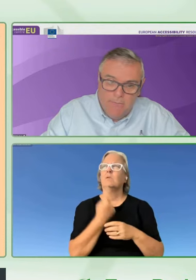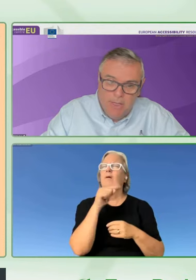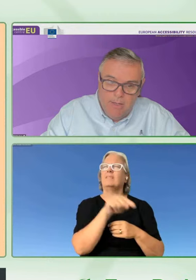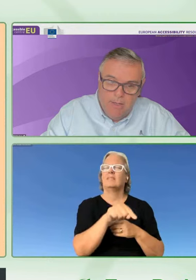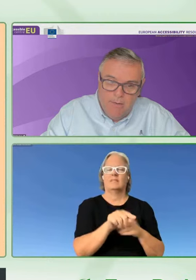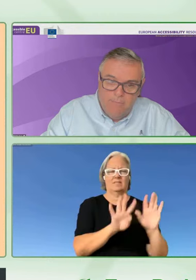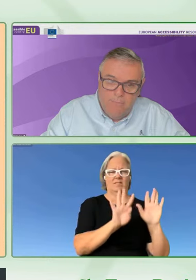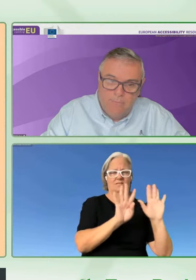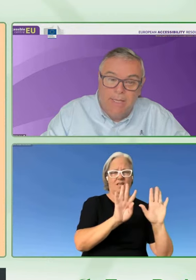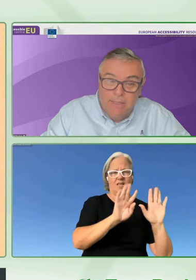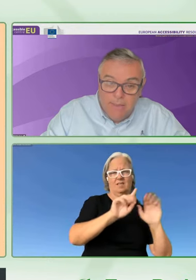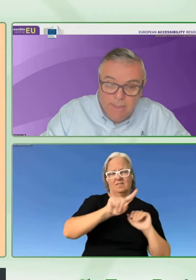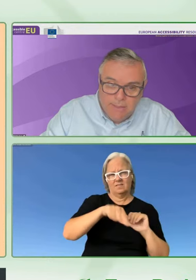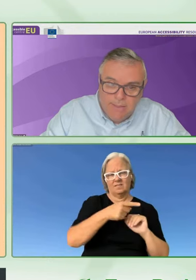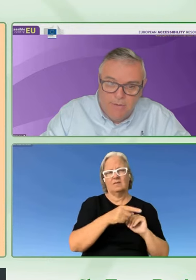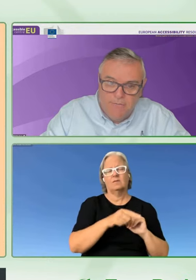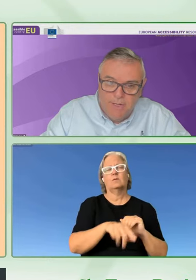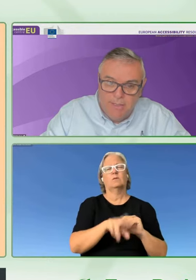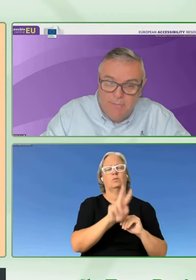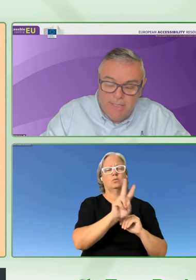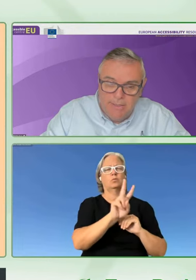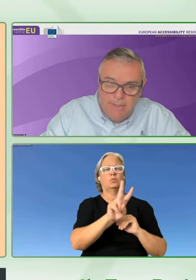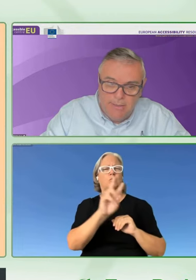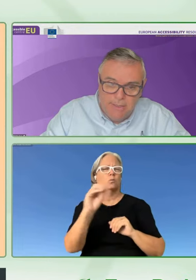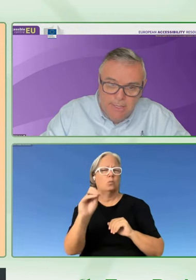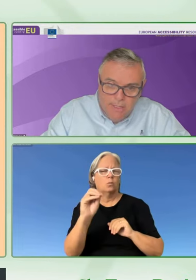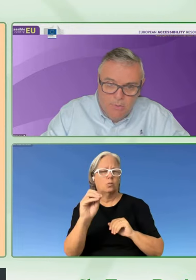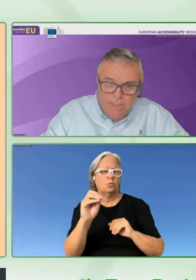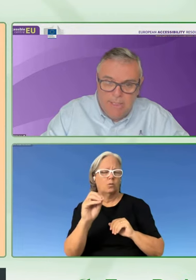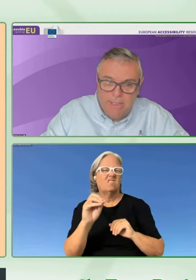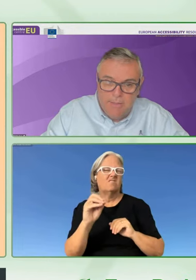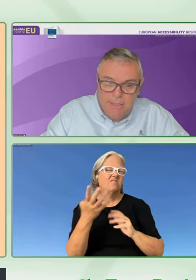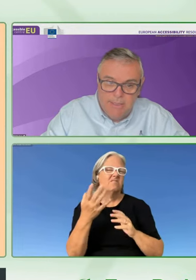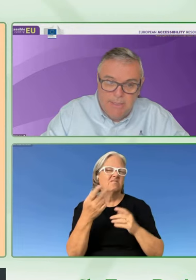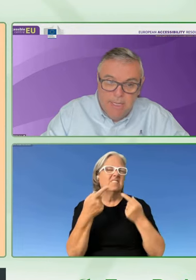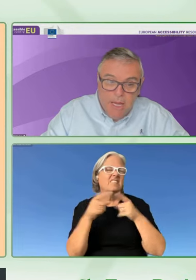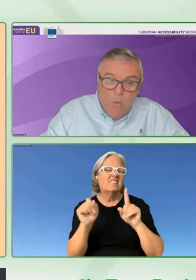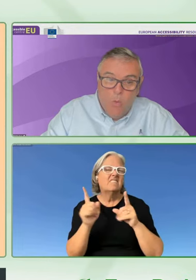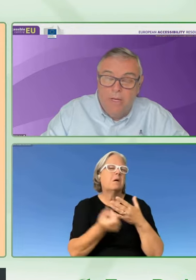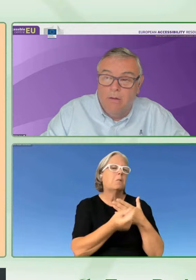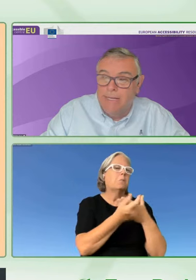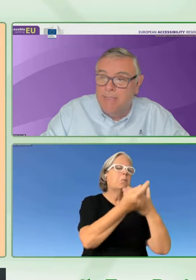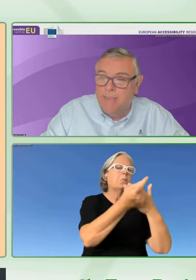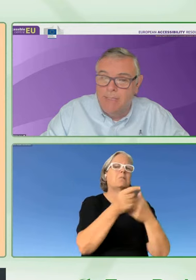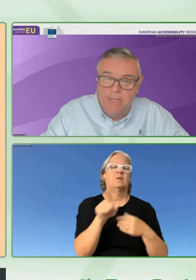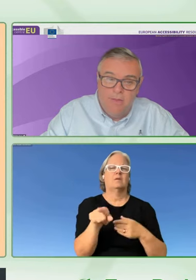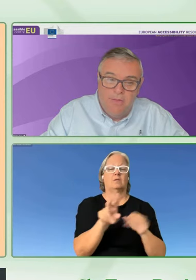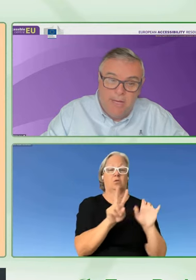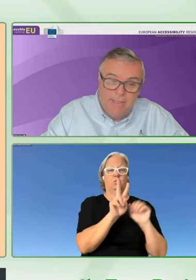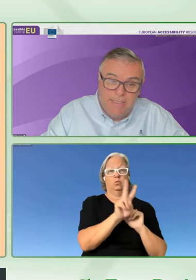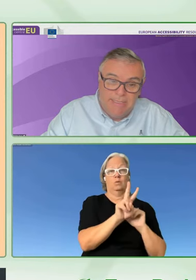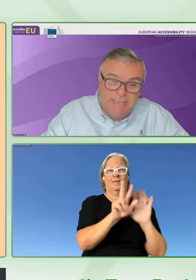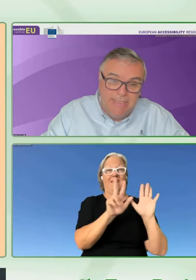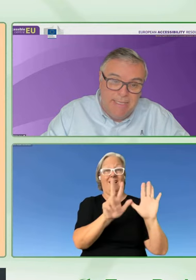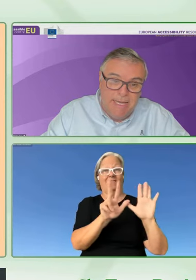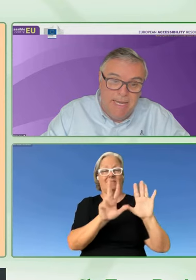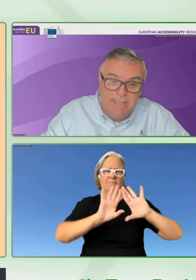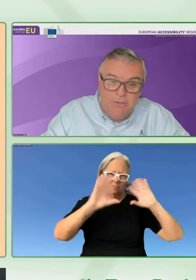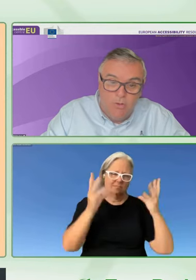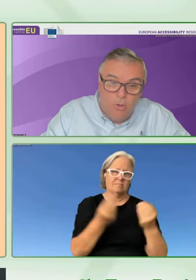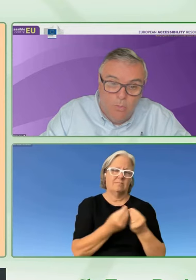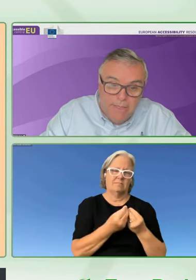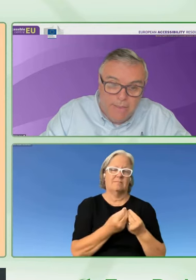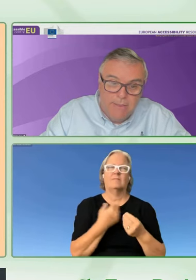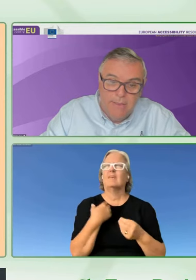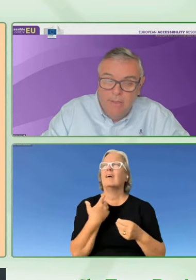9,220 attendees in the different events, in the 28 events. We collected